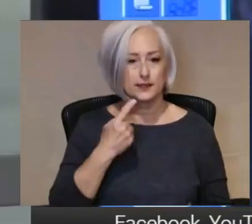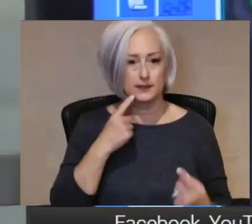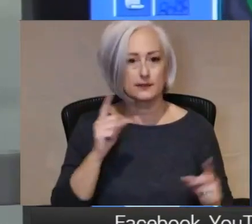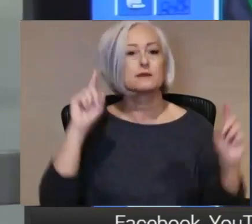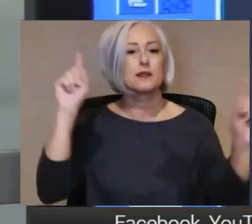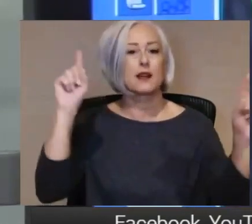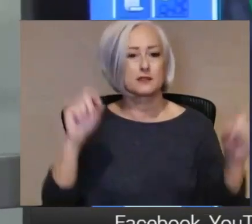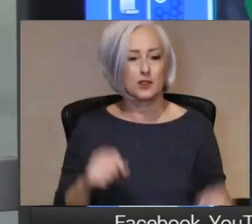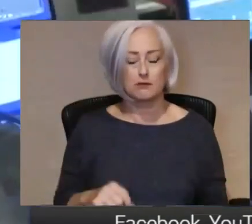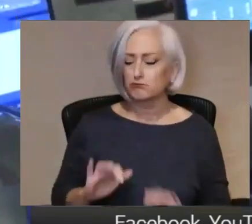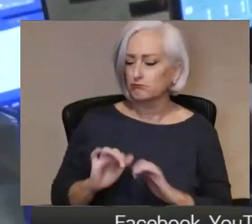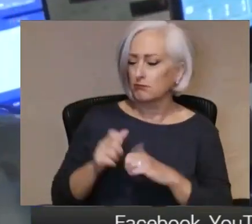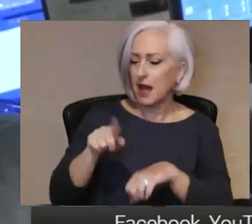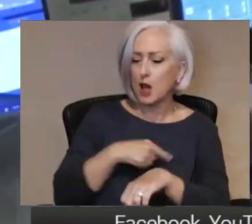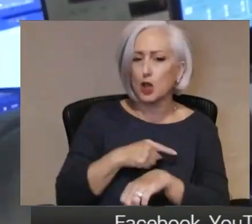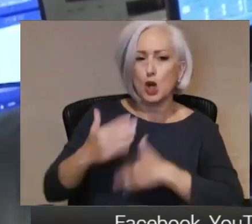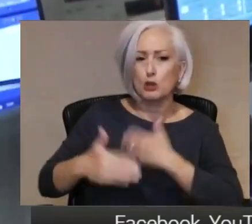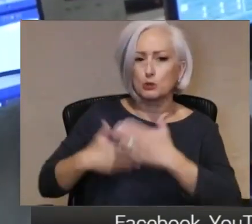take to do?